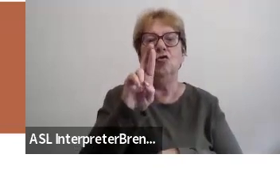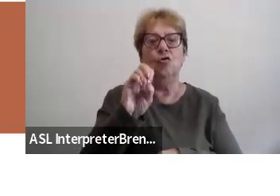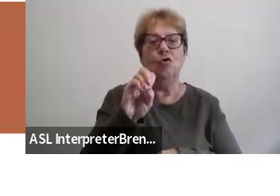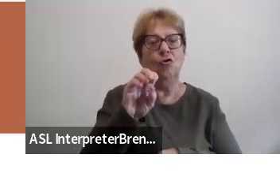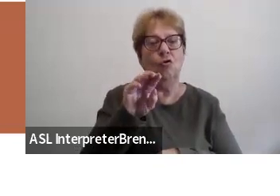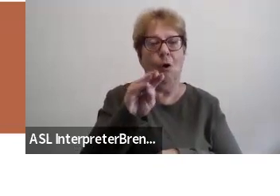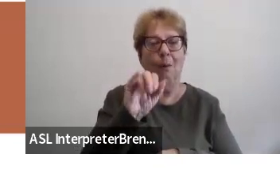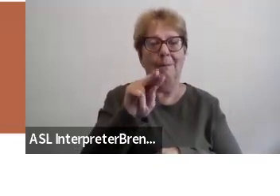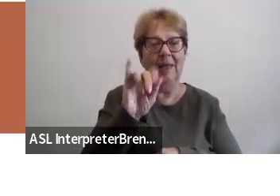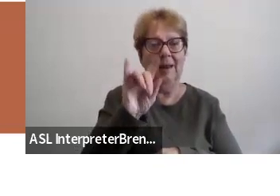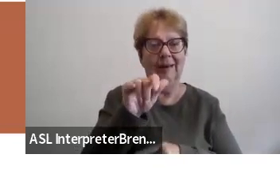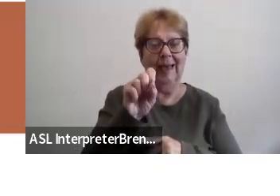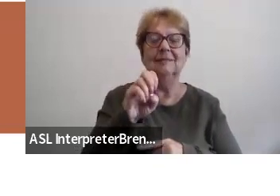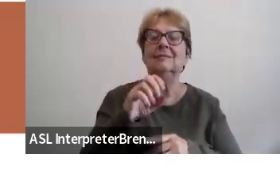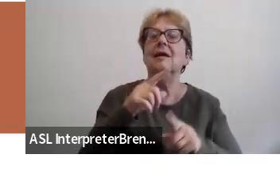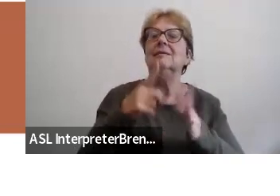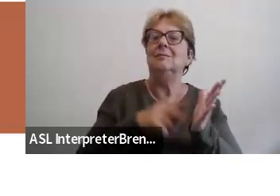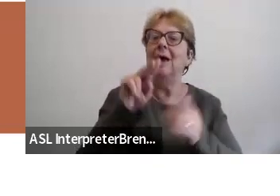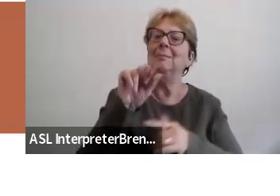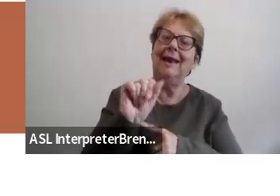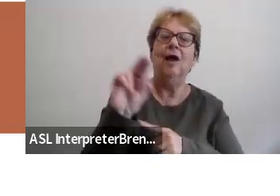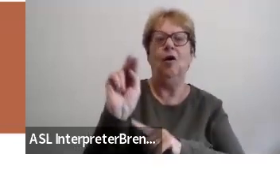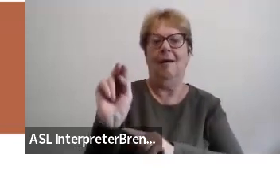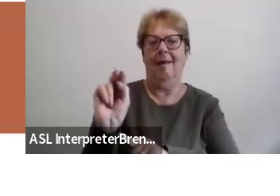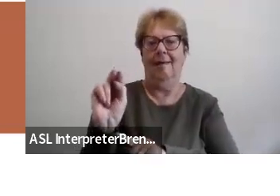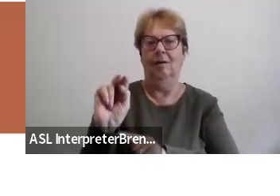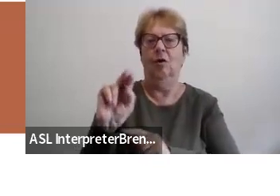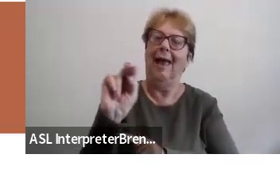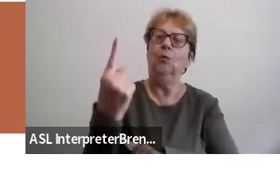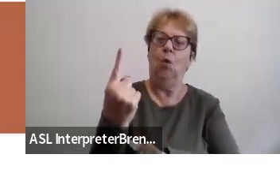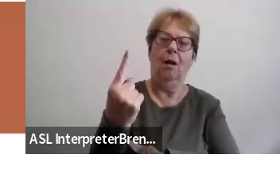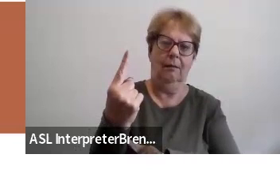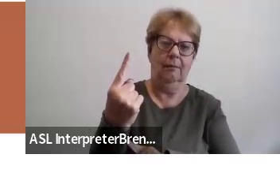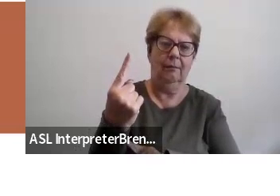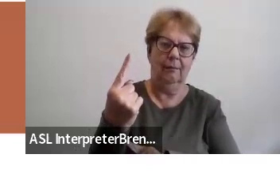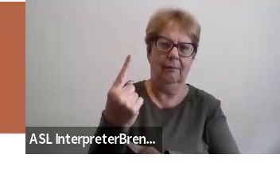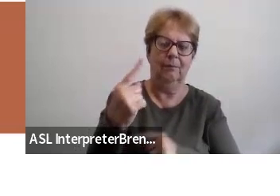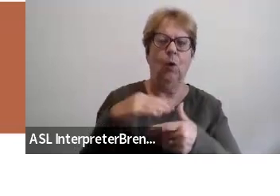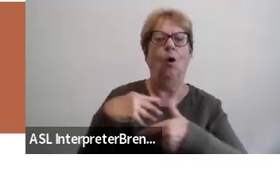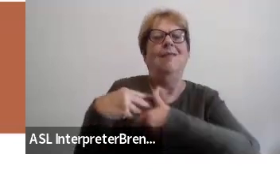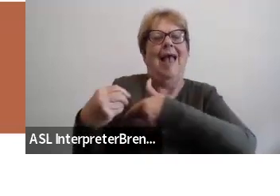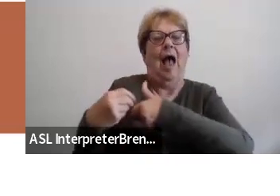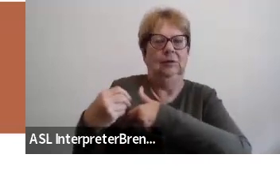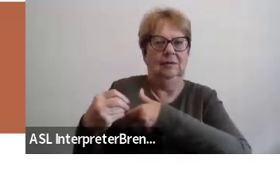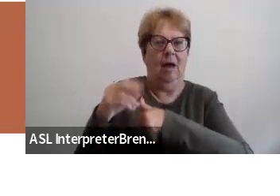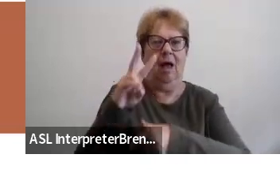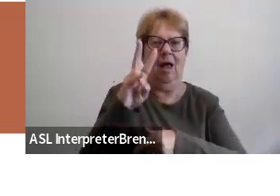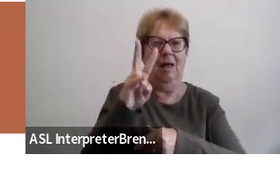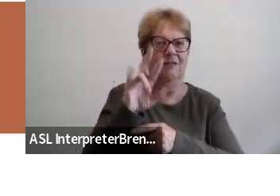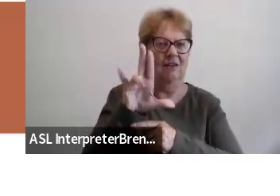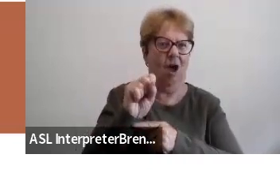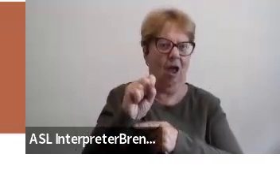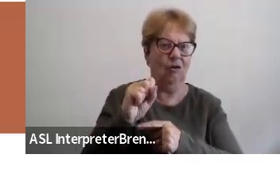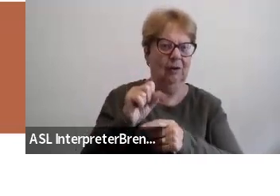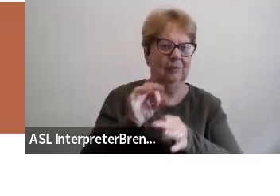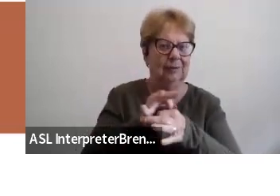sometimes NA, sometimes N as in N1 on the outside of the virus particle. And